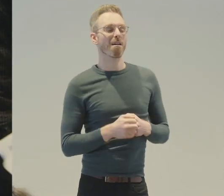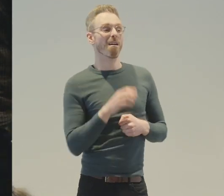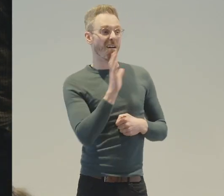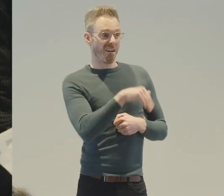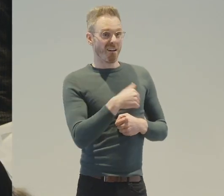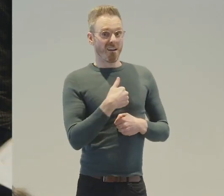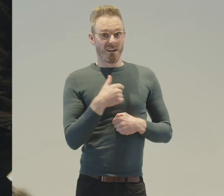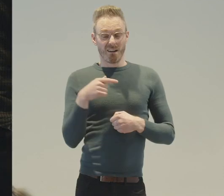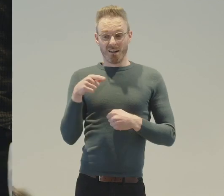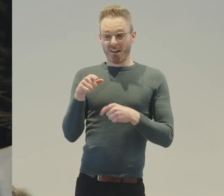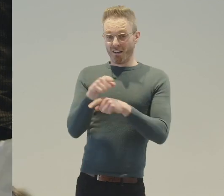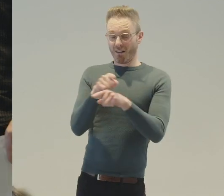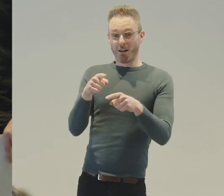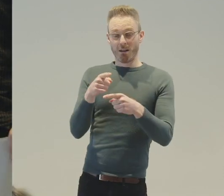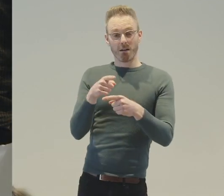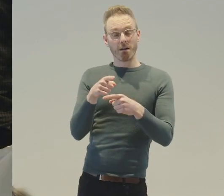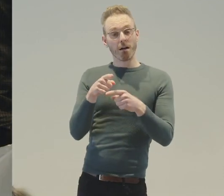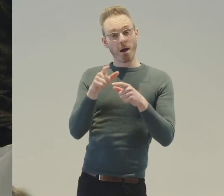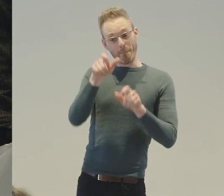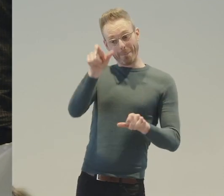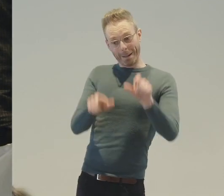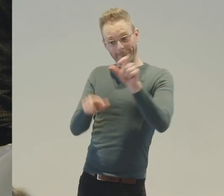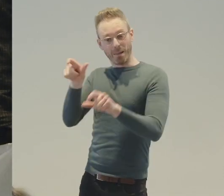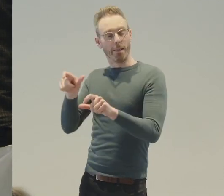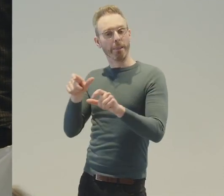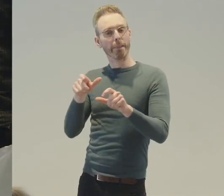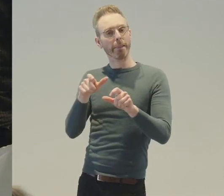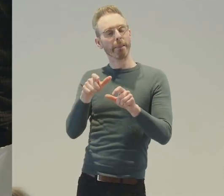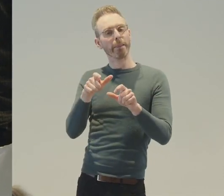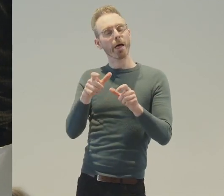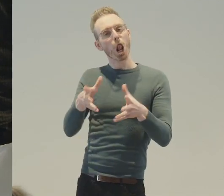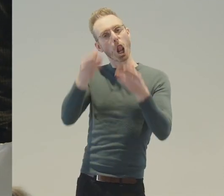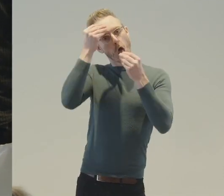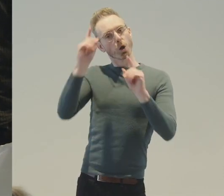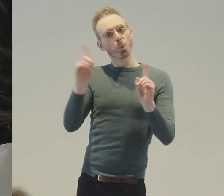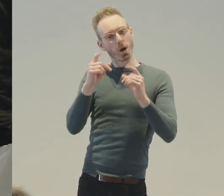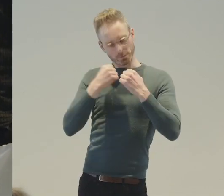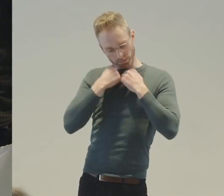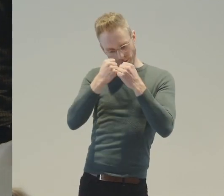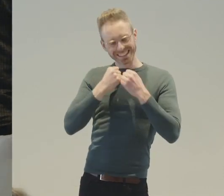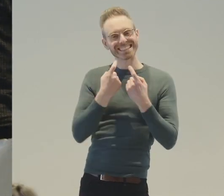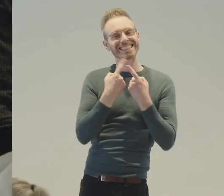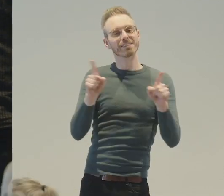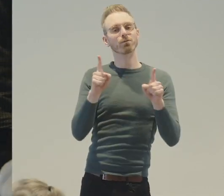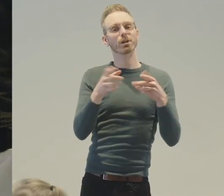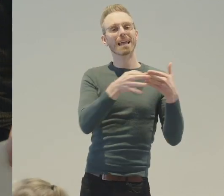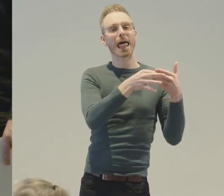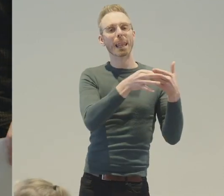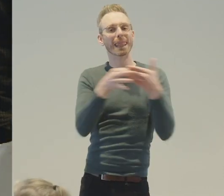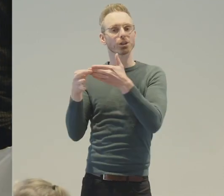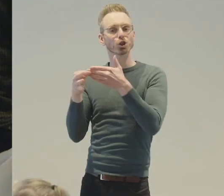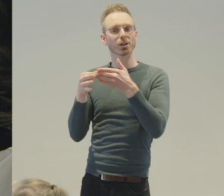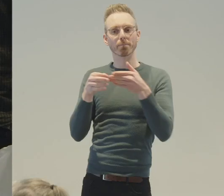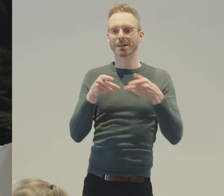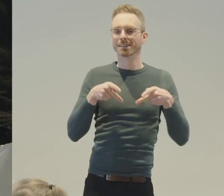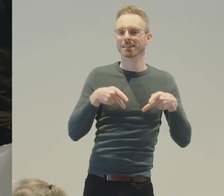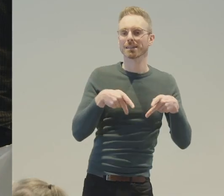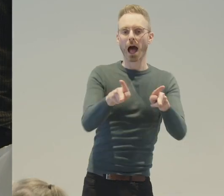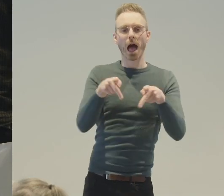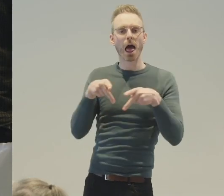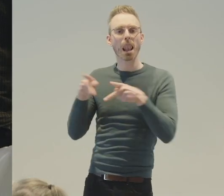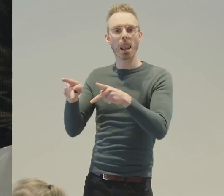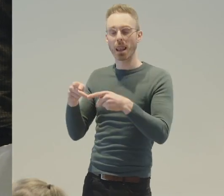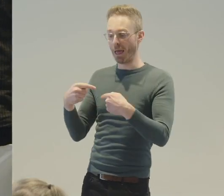have different leadership styles. And what was your style, Paul? My leadership styles is